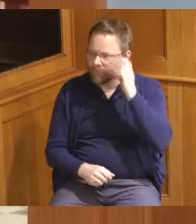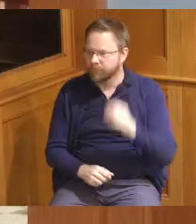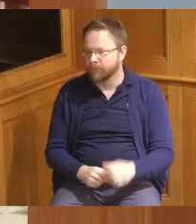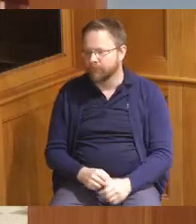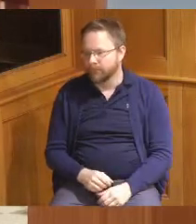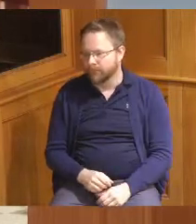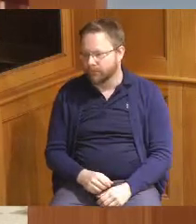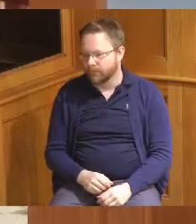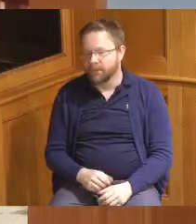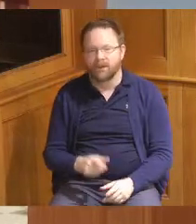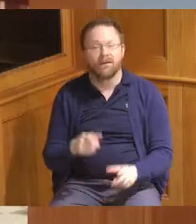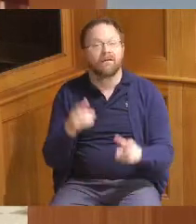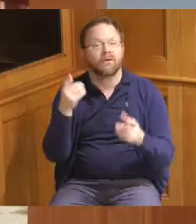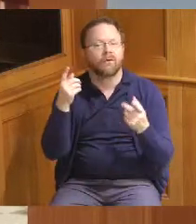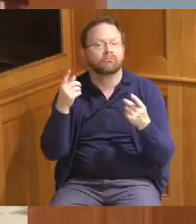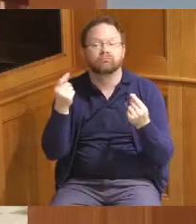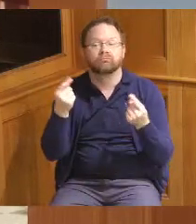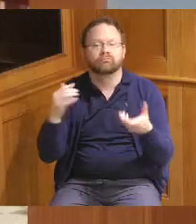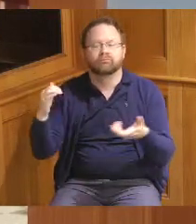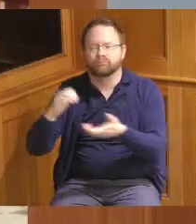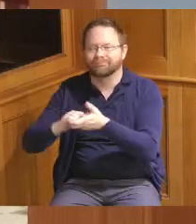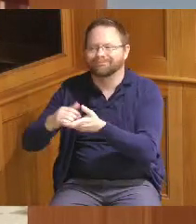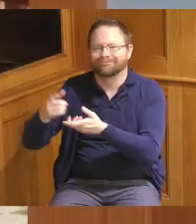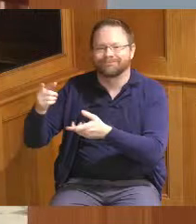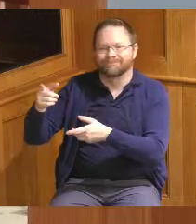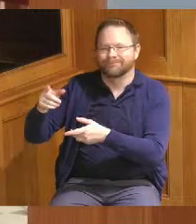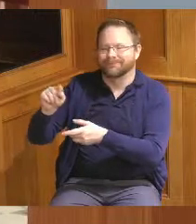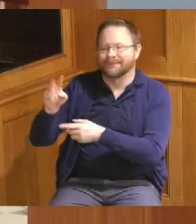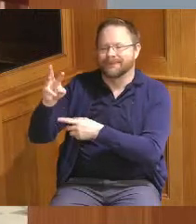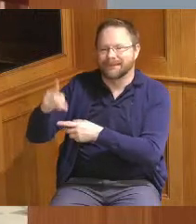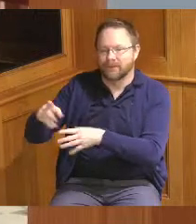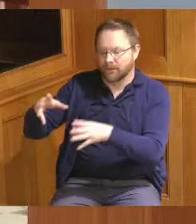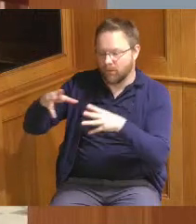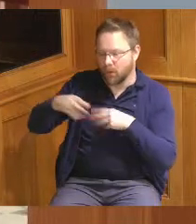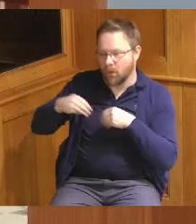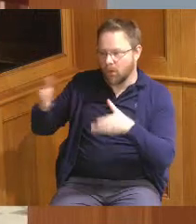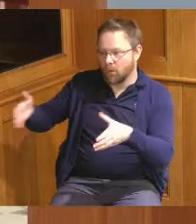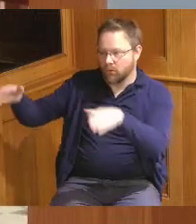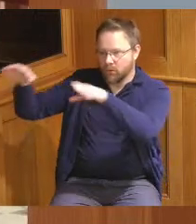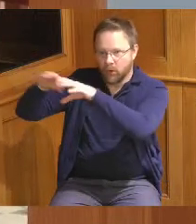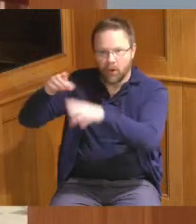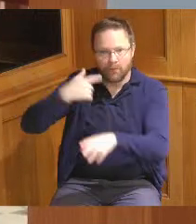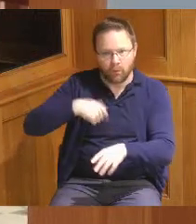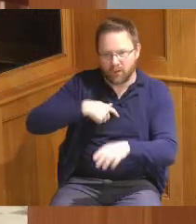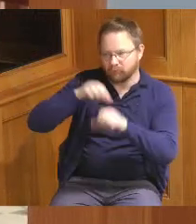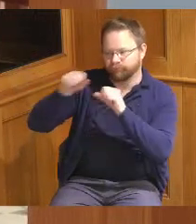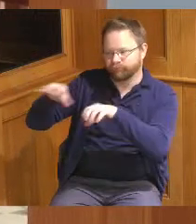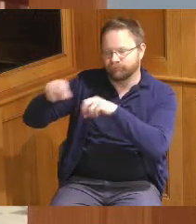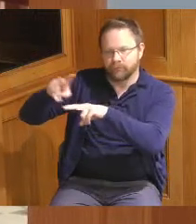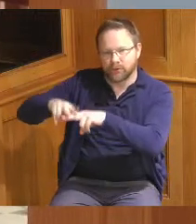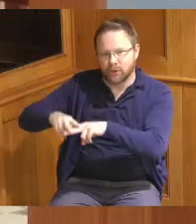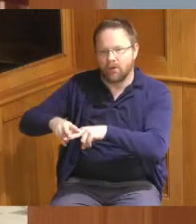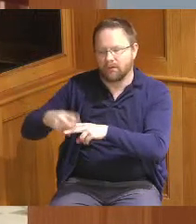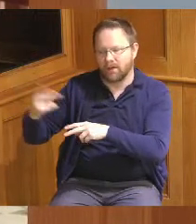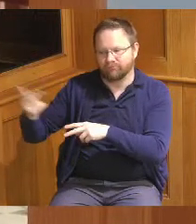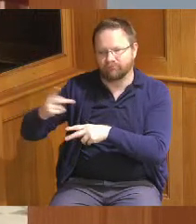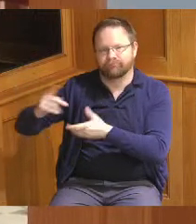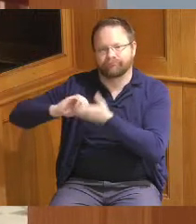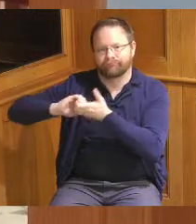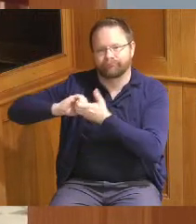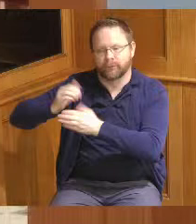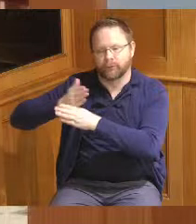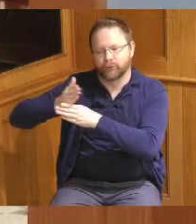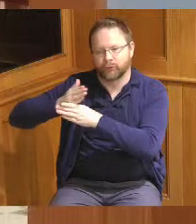That's where we partner with the township. They own the dome. We put our salt in it and share the facility. Item number